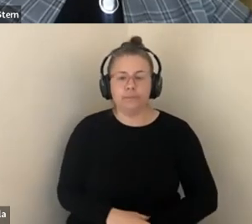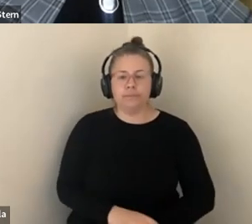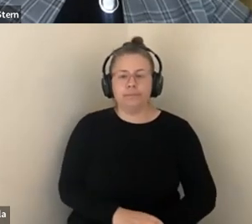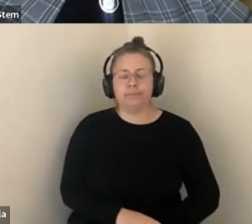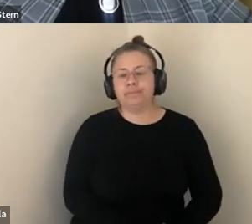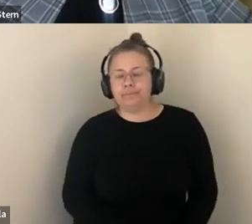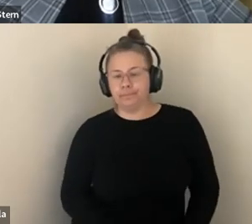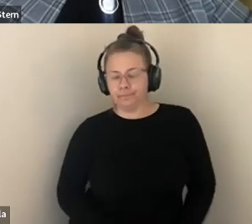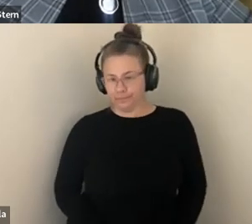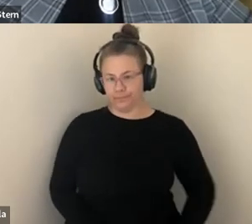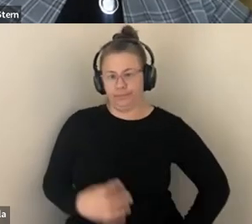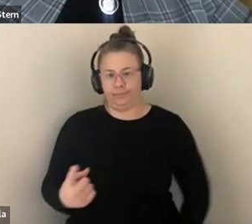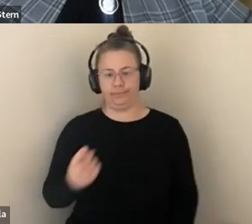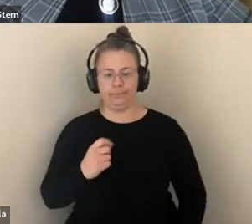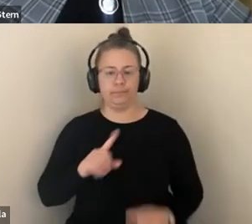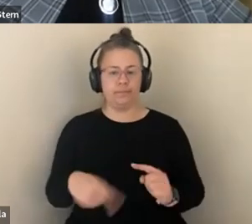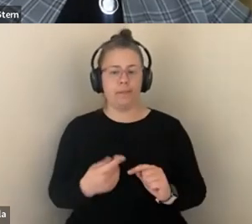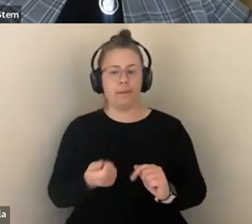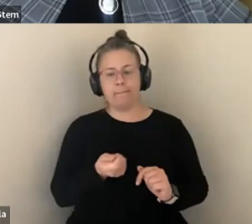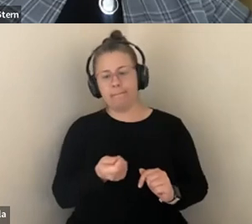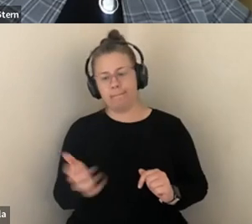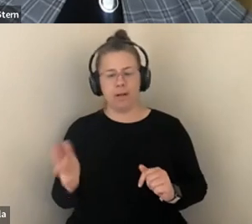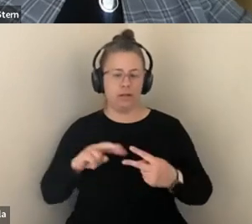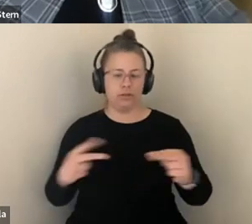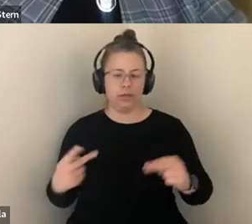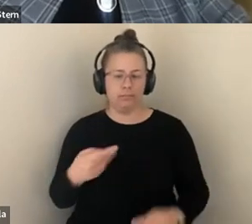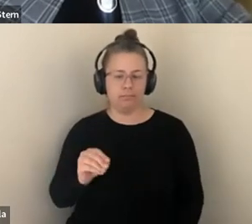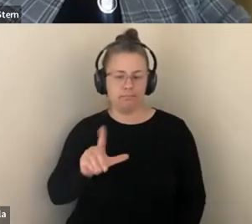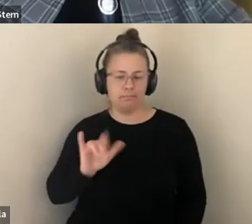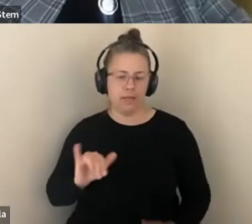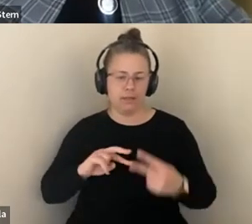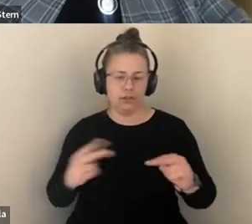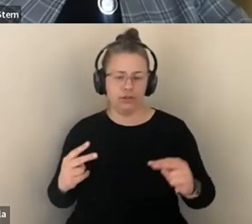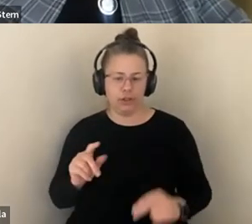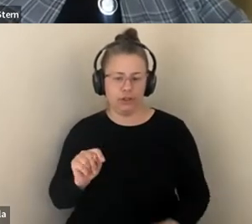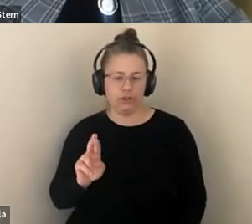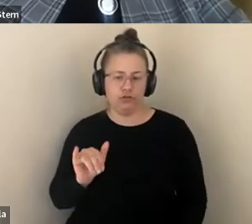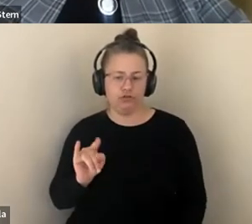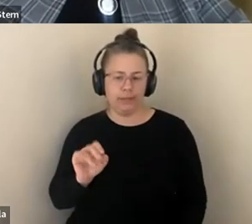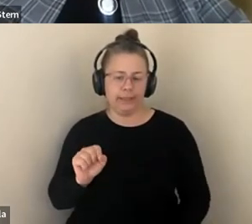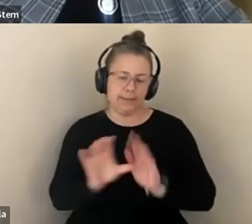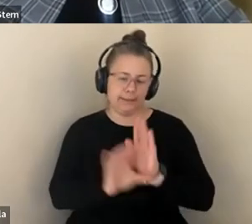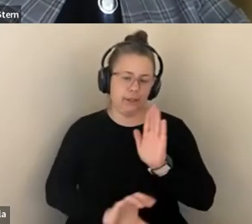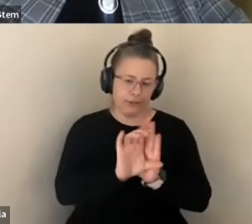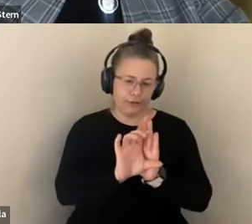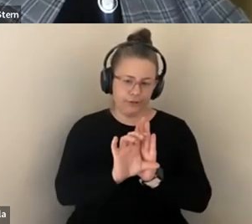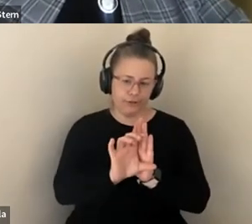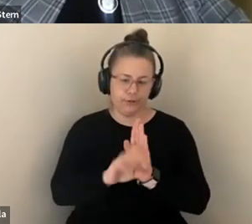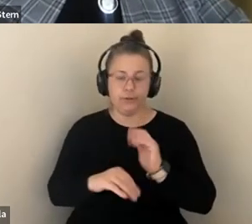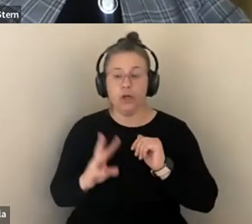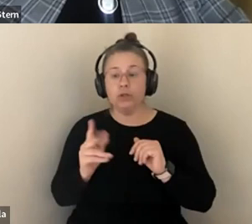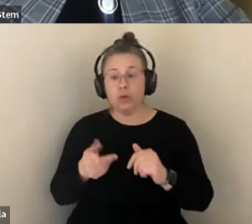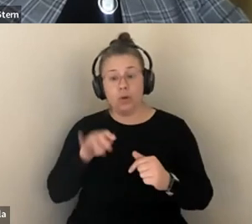with polygenic traits where there are both risks and protective